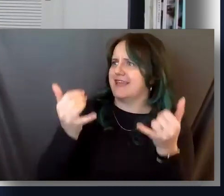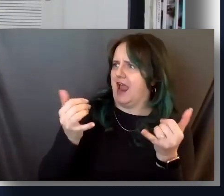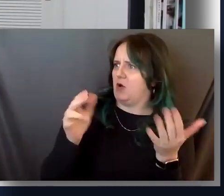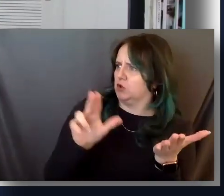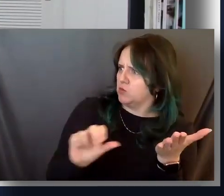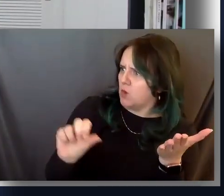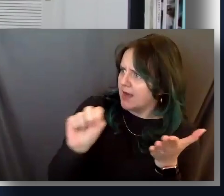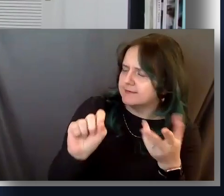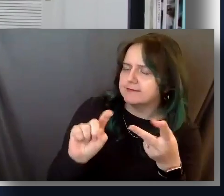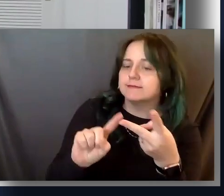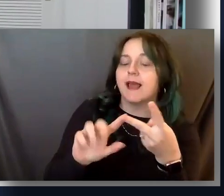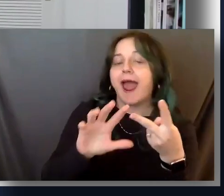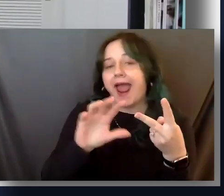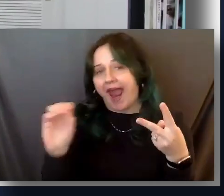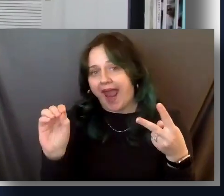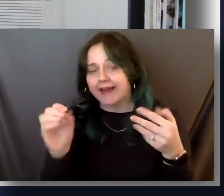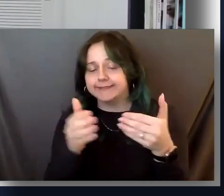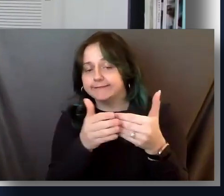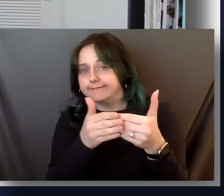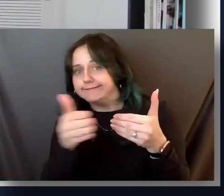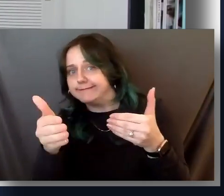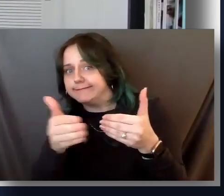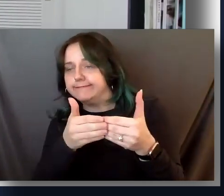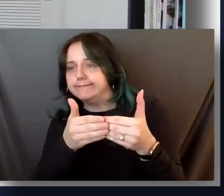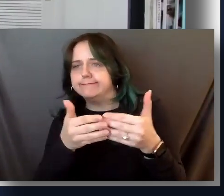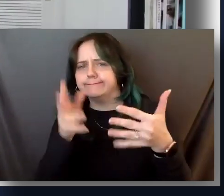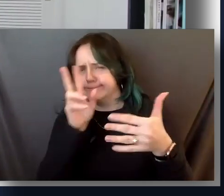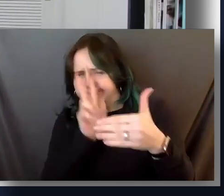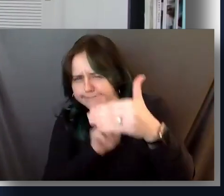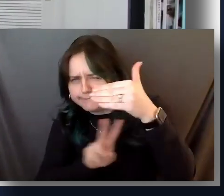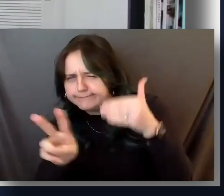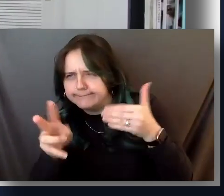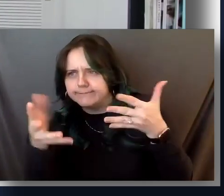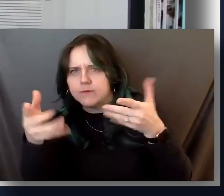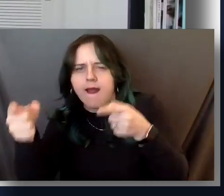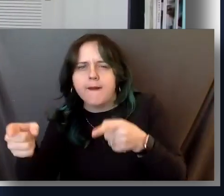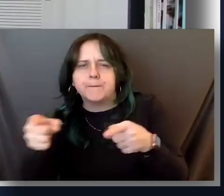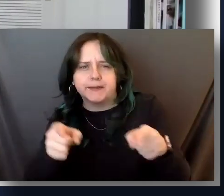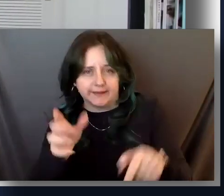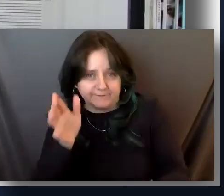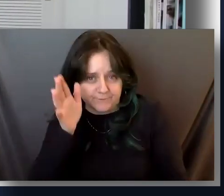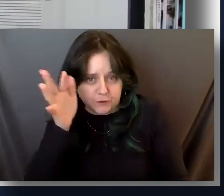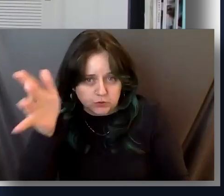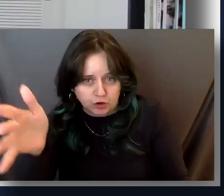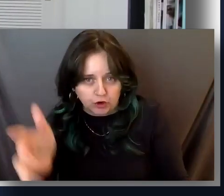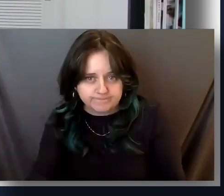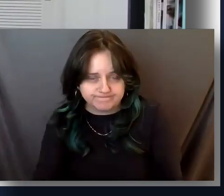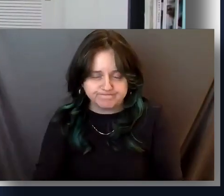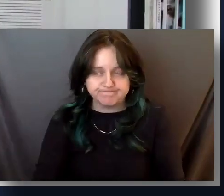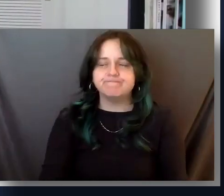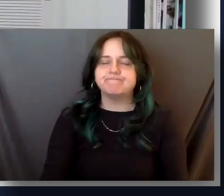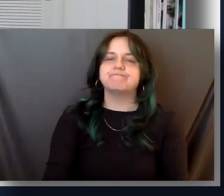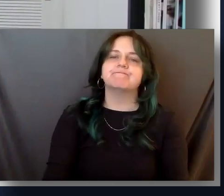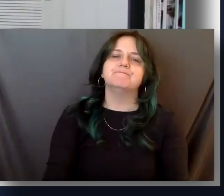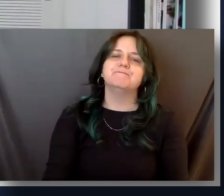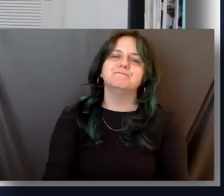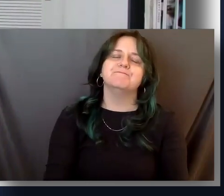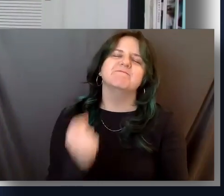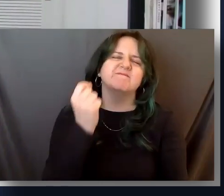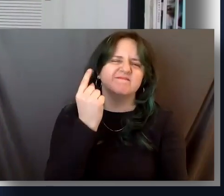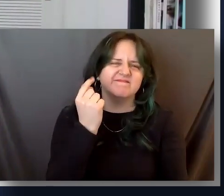now and where we are likely heading in the future. Let me go